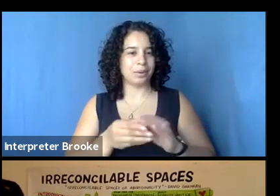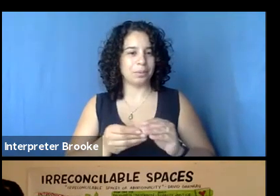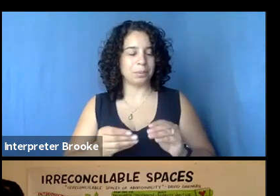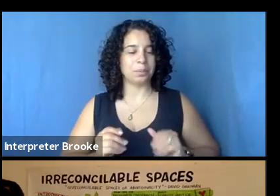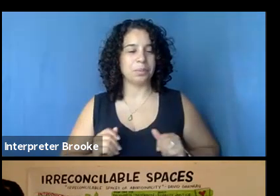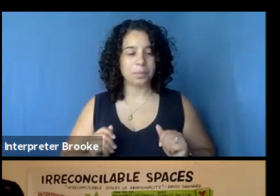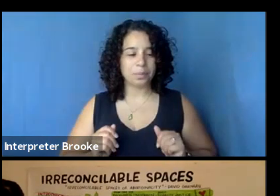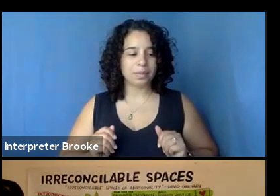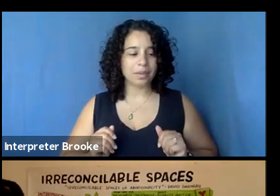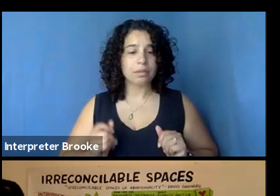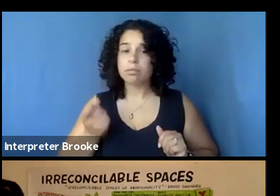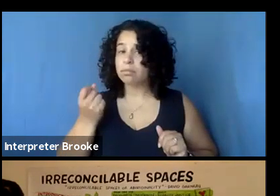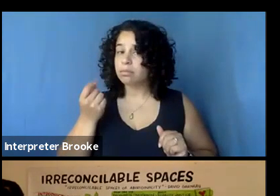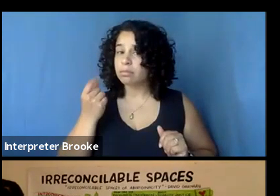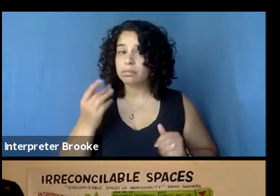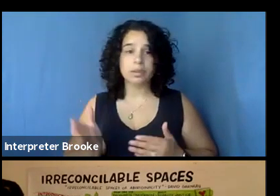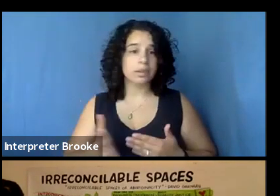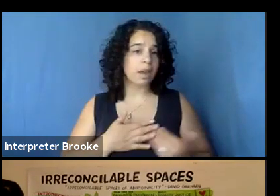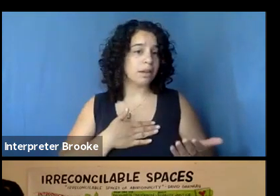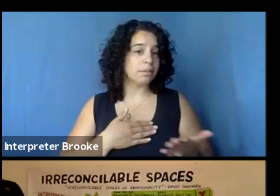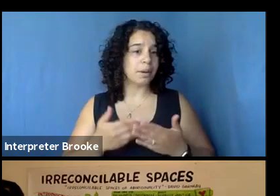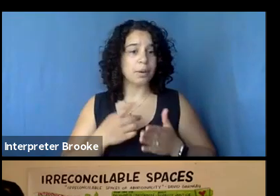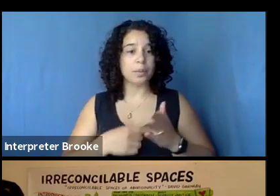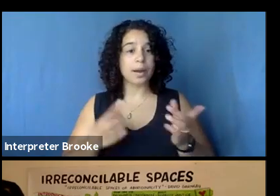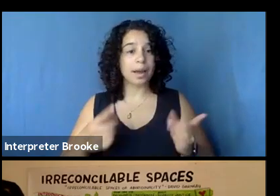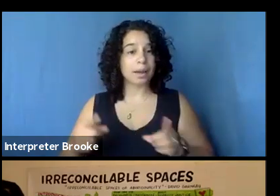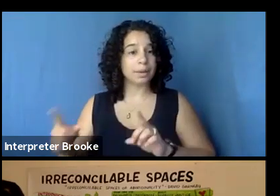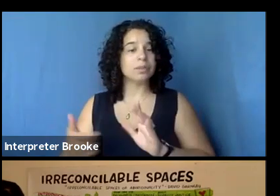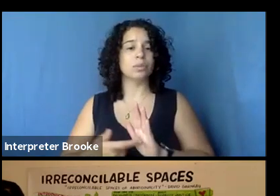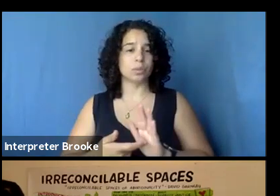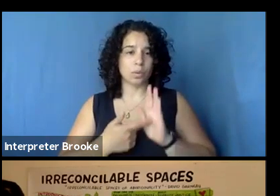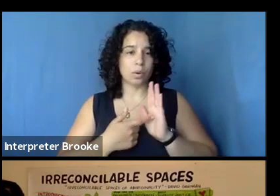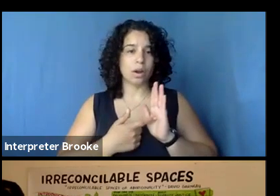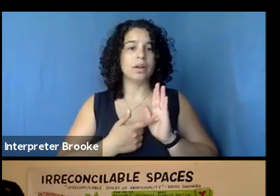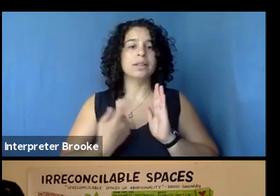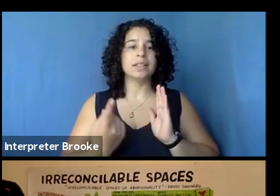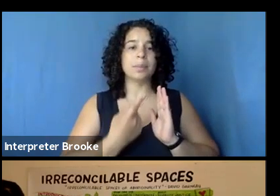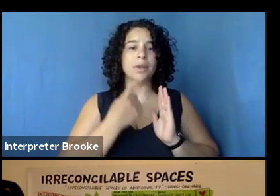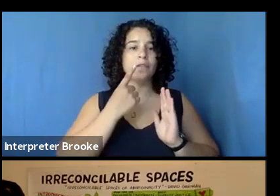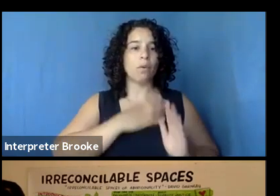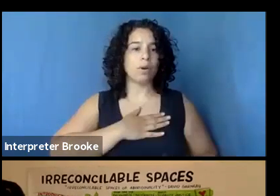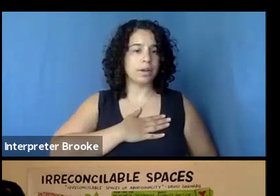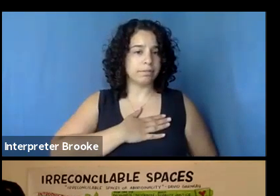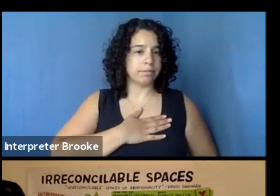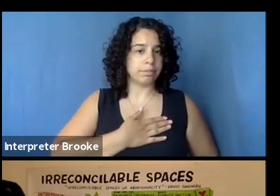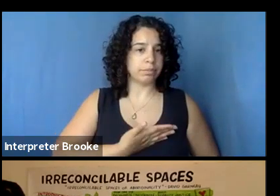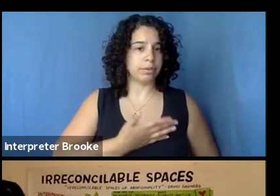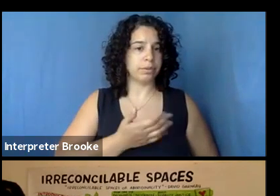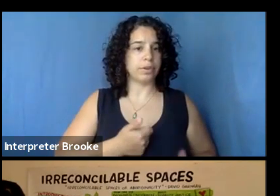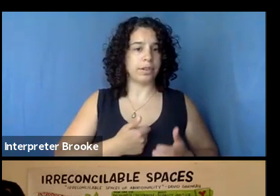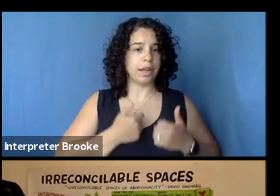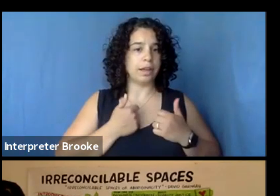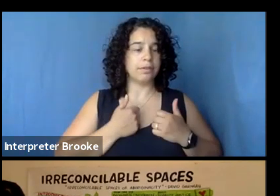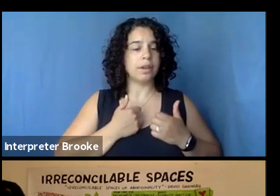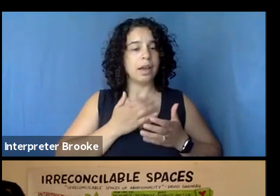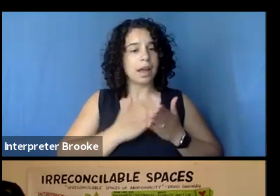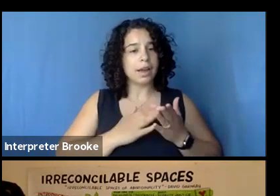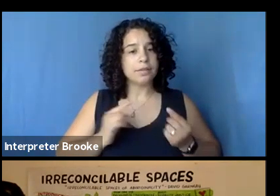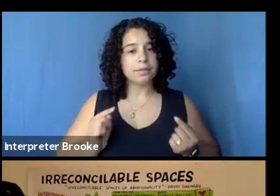way, there is sacrifice, there is pain, there is the